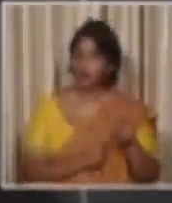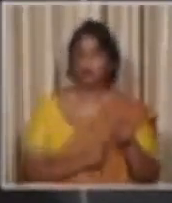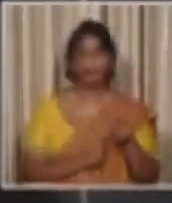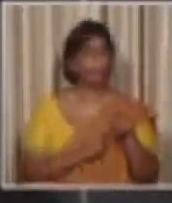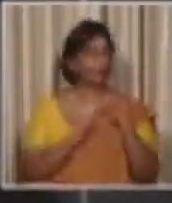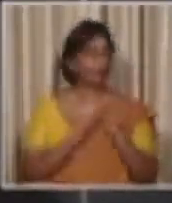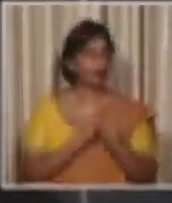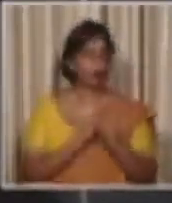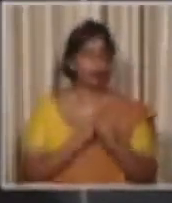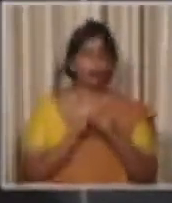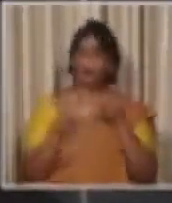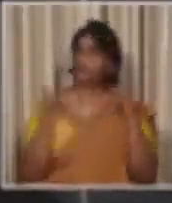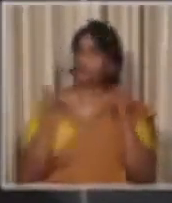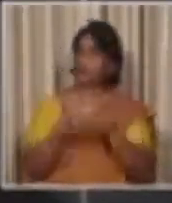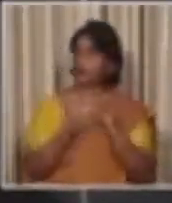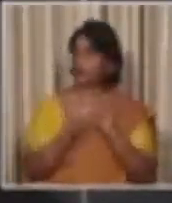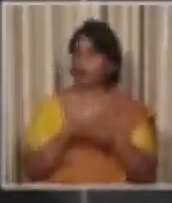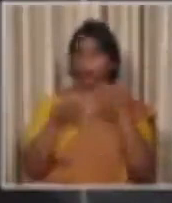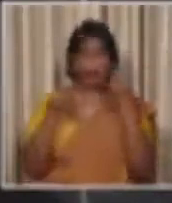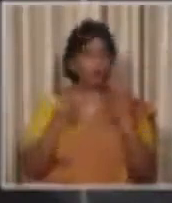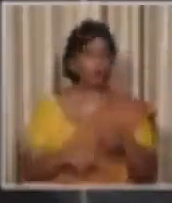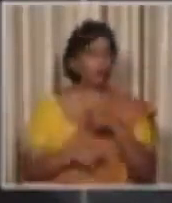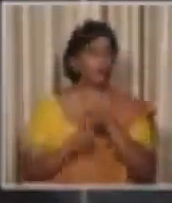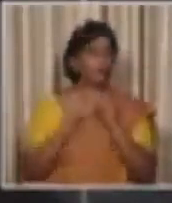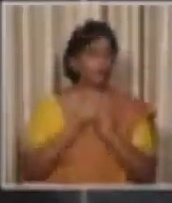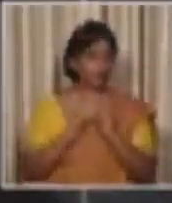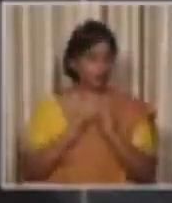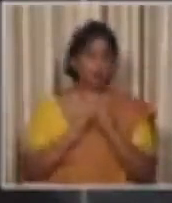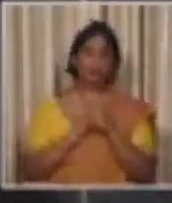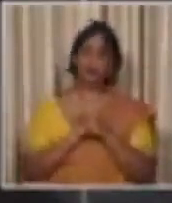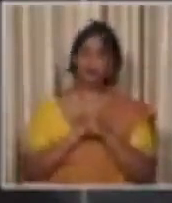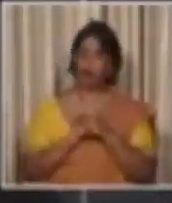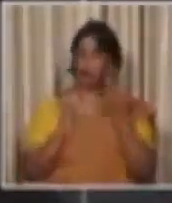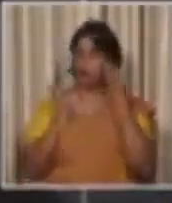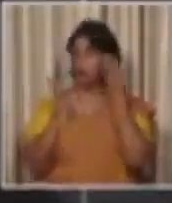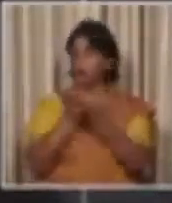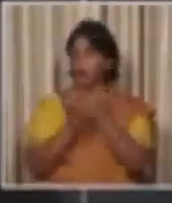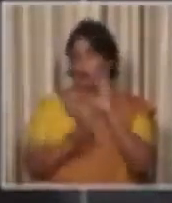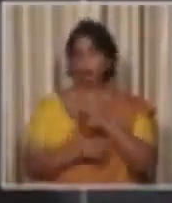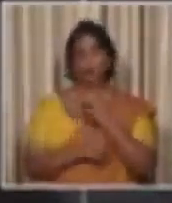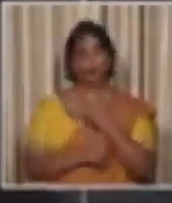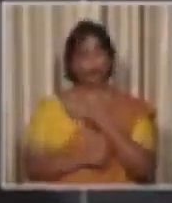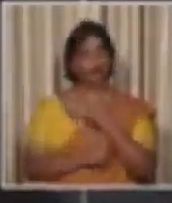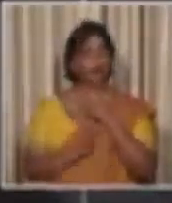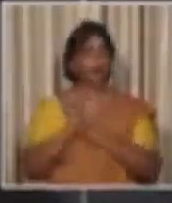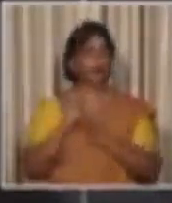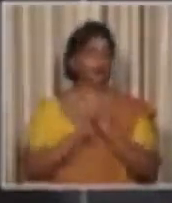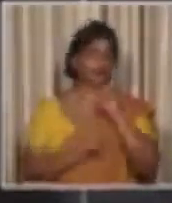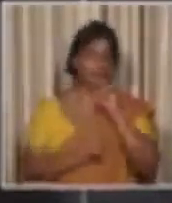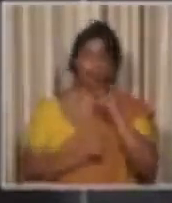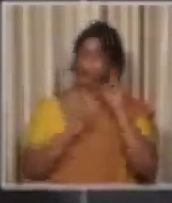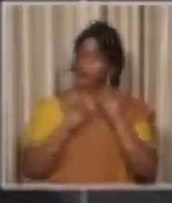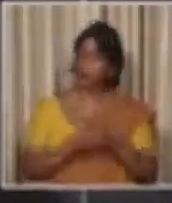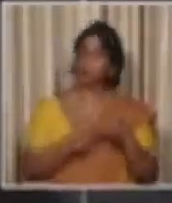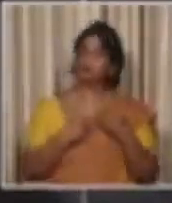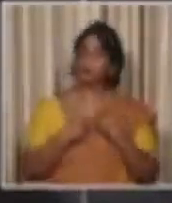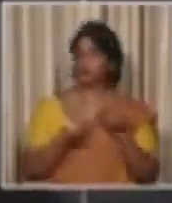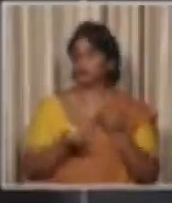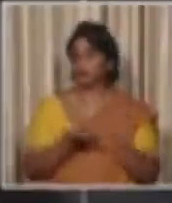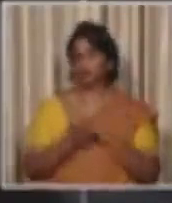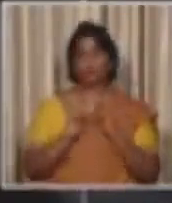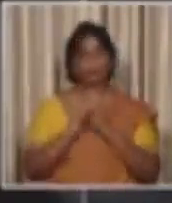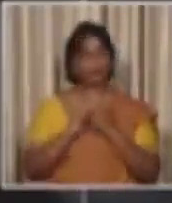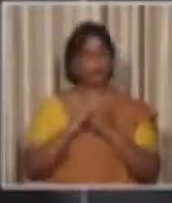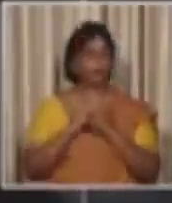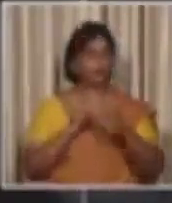to the MPs so that we do not fall into such pitfalls in the future, because our country cannot afford